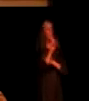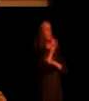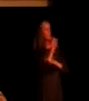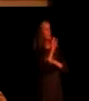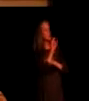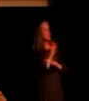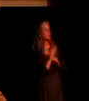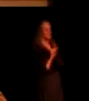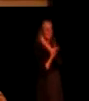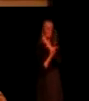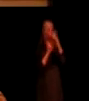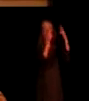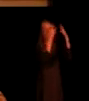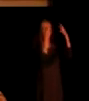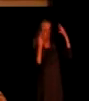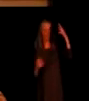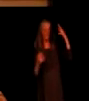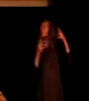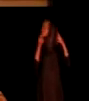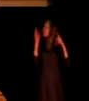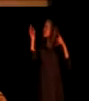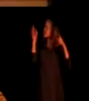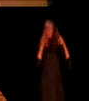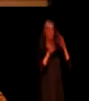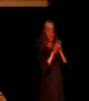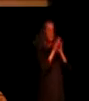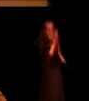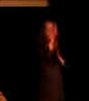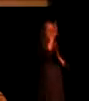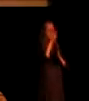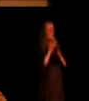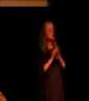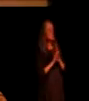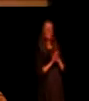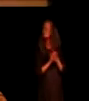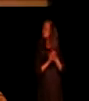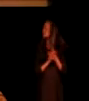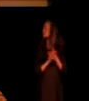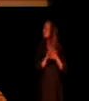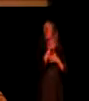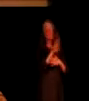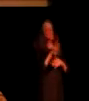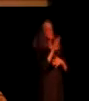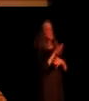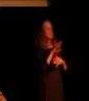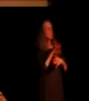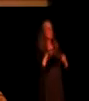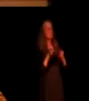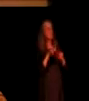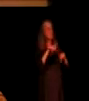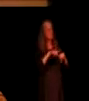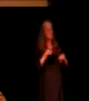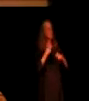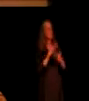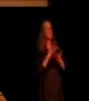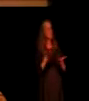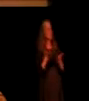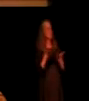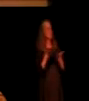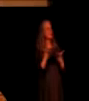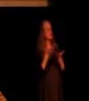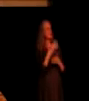practice. Yeah, launched. This is right about the time I got here.